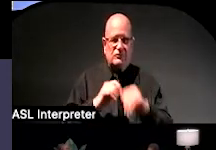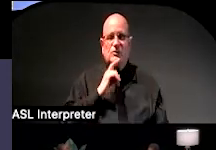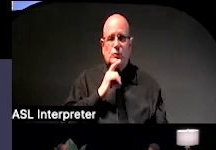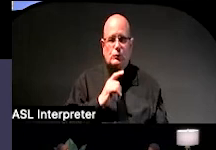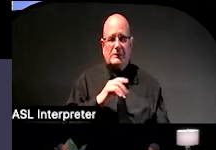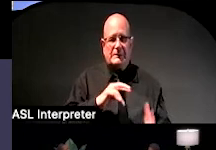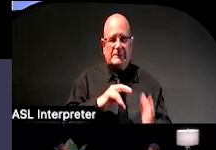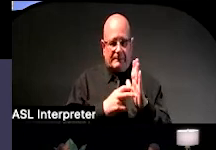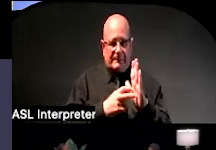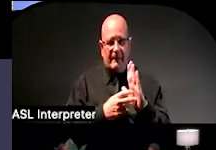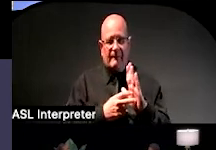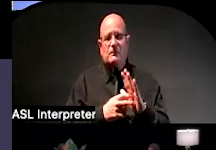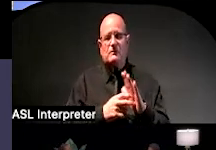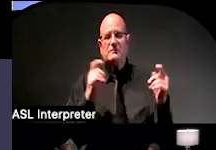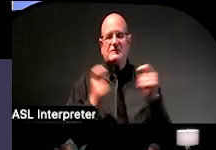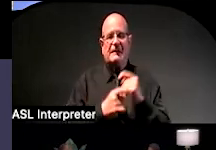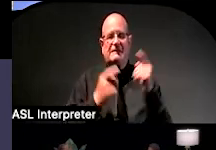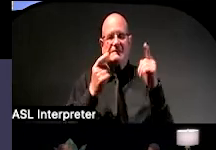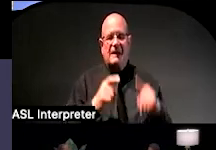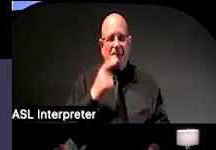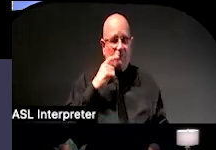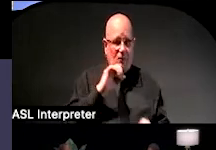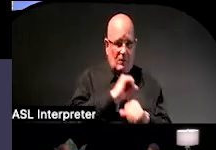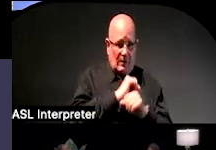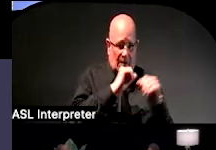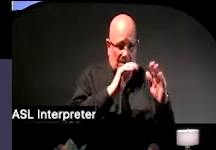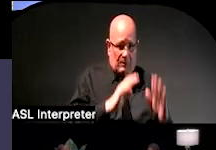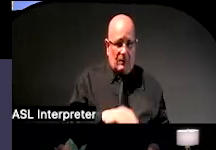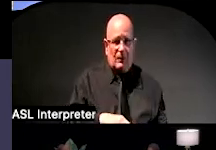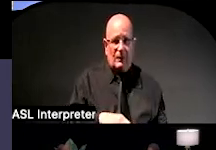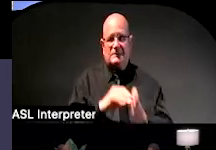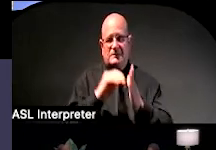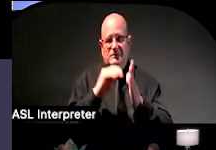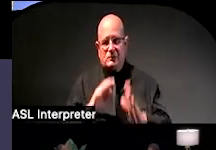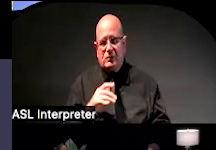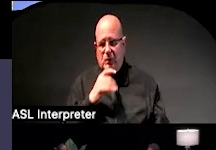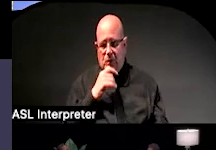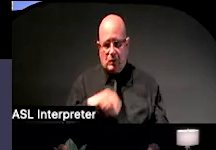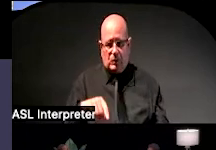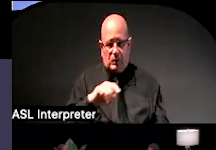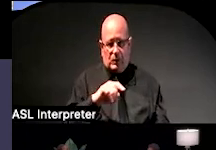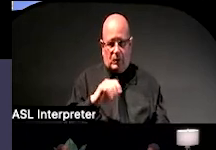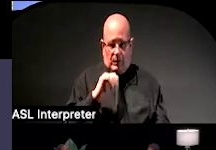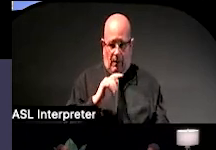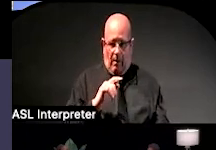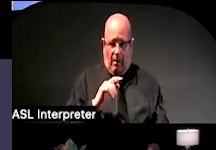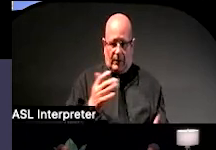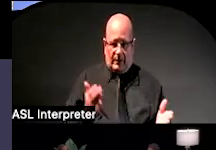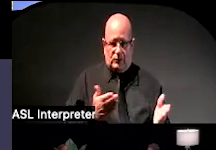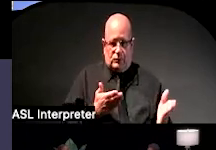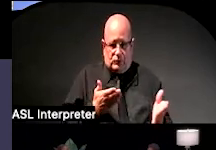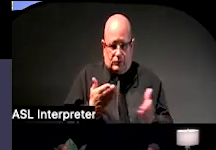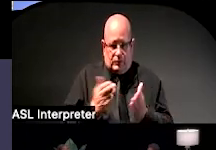meaningful change can take place for the employees and the students with whom we all are here to serve and